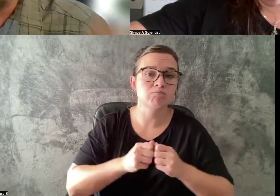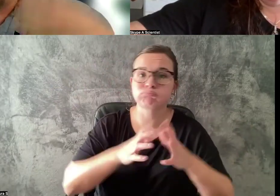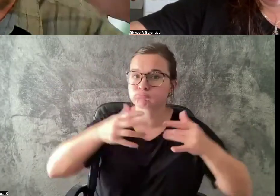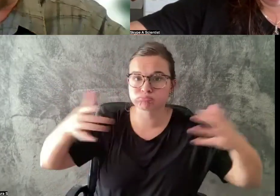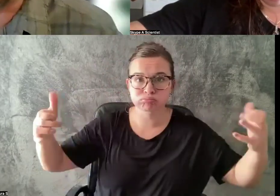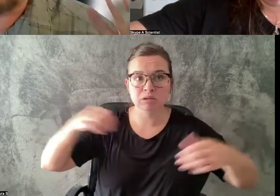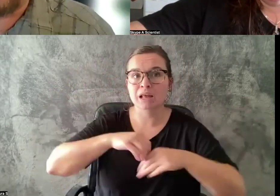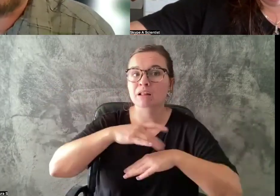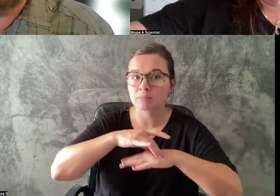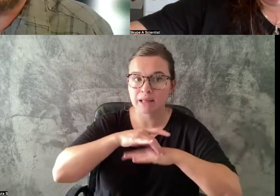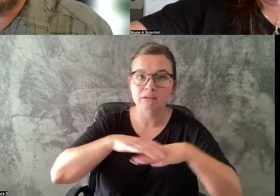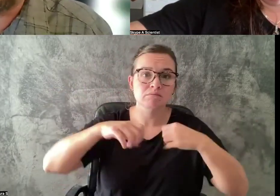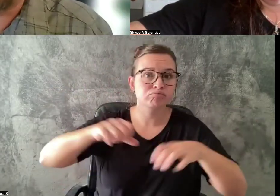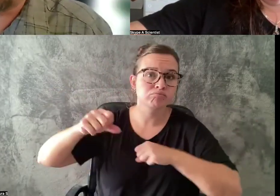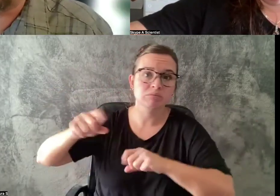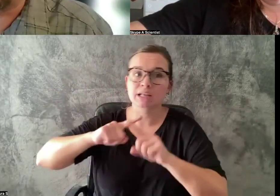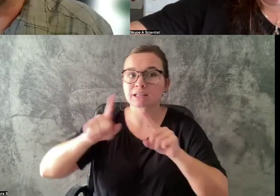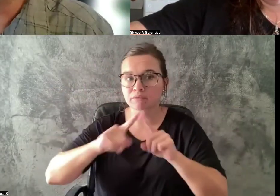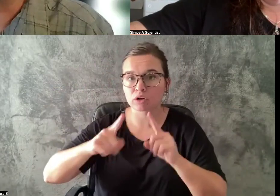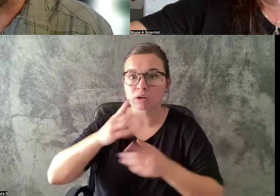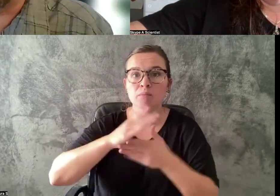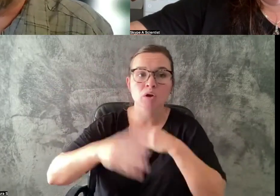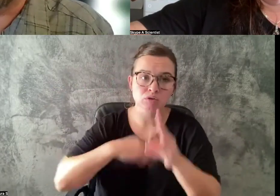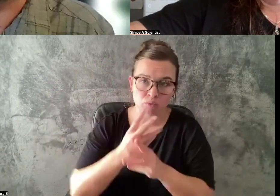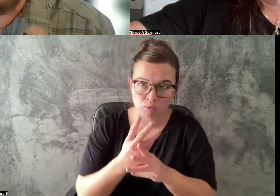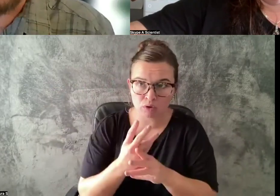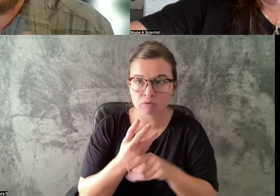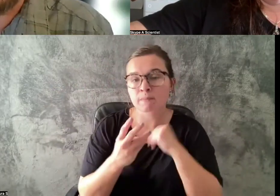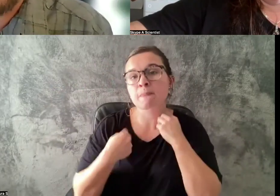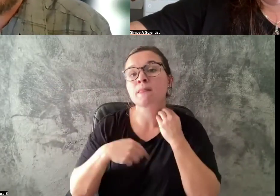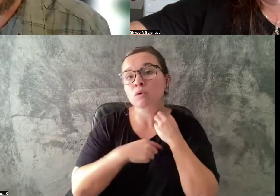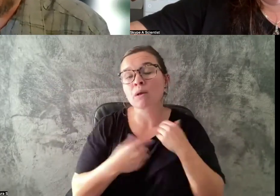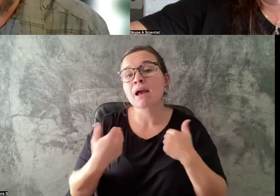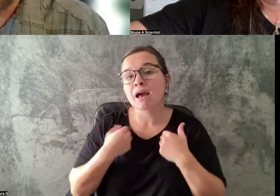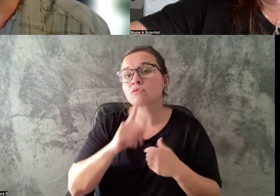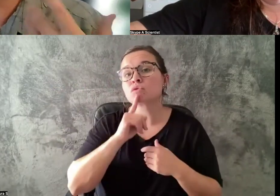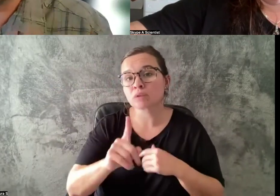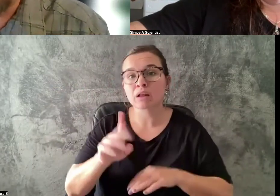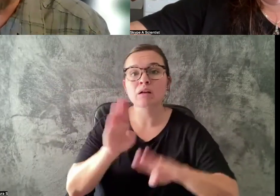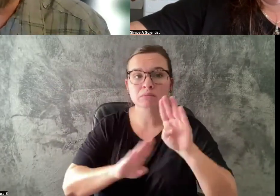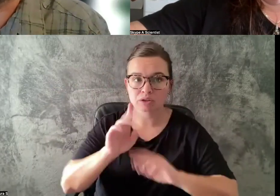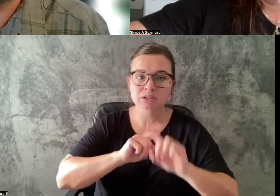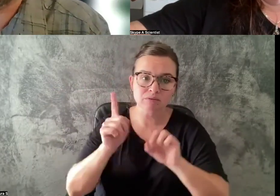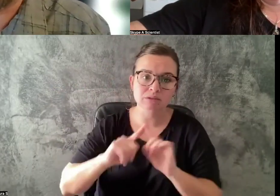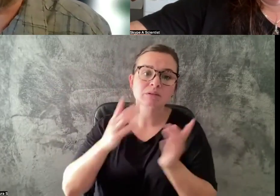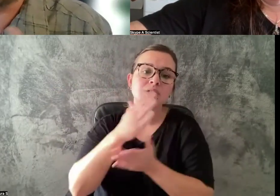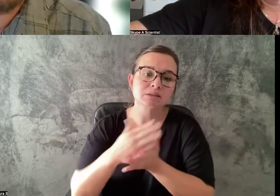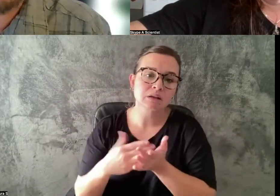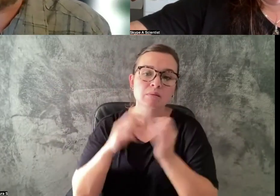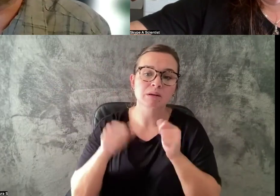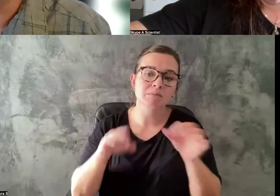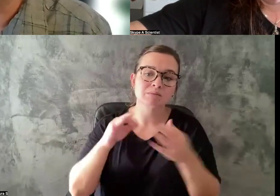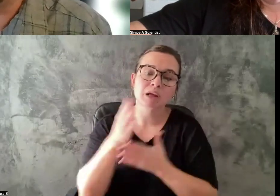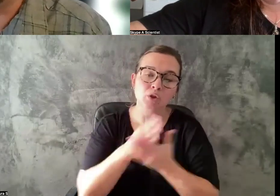the planet and occupied all these different parts of the world. So we do have real biological differences. Some of those differences can be explained